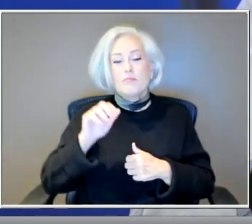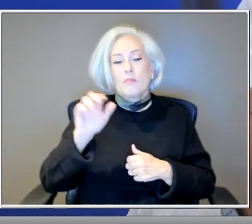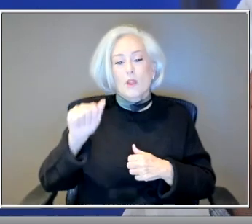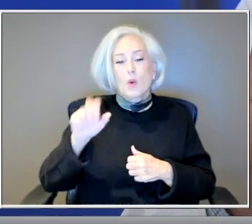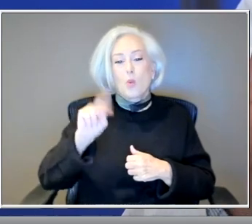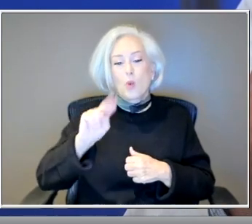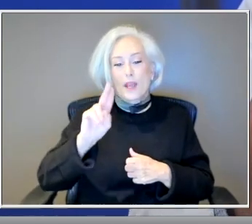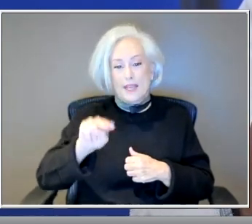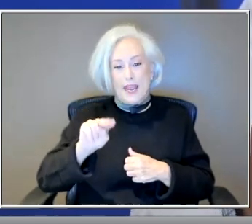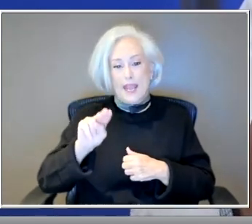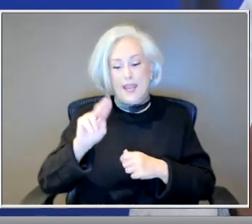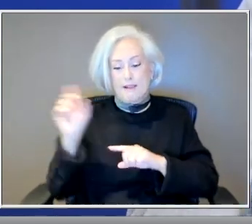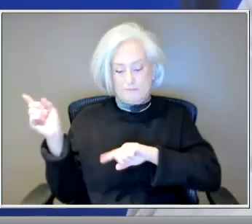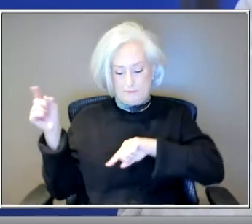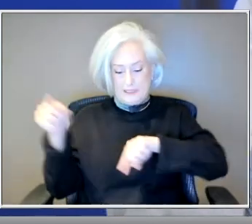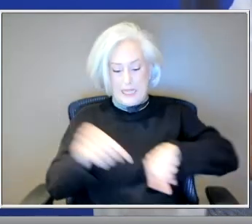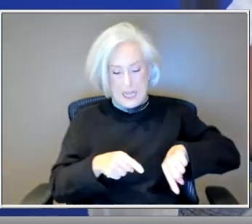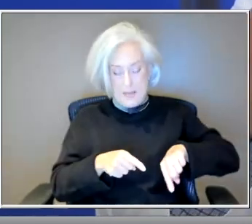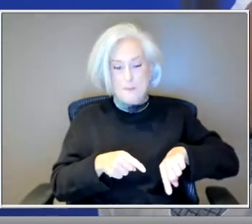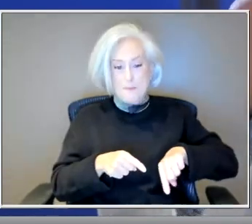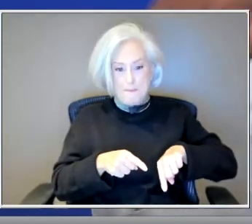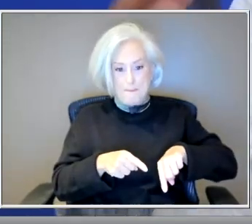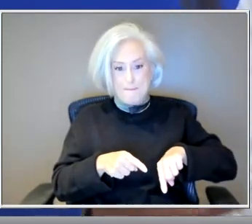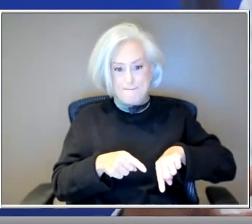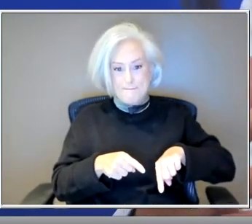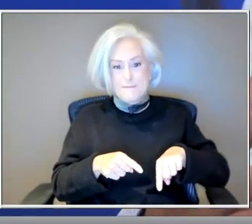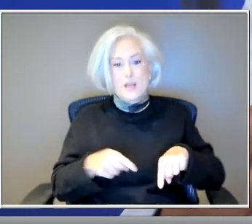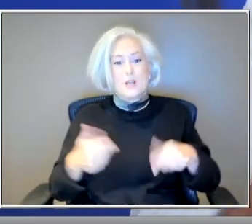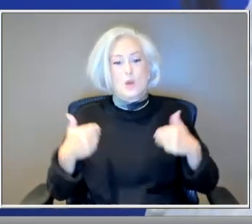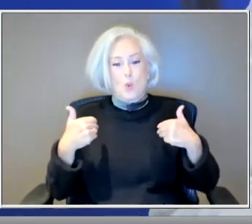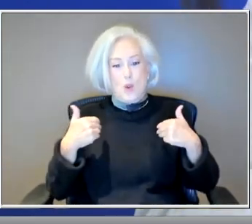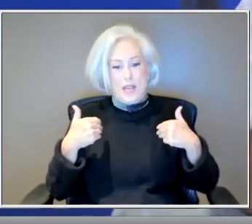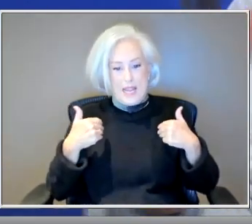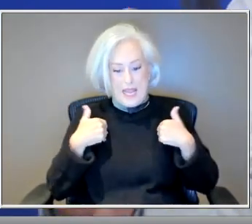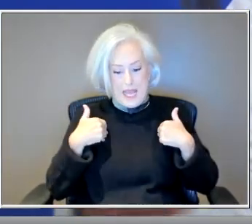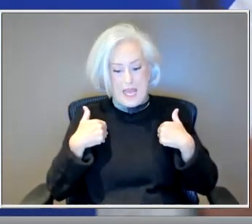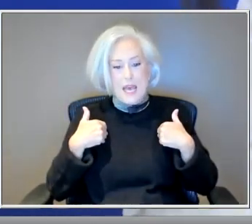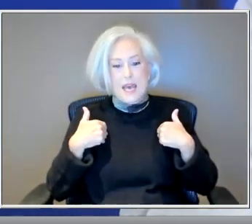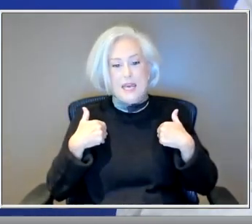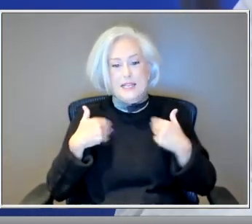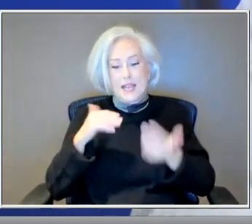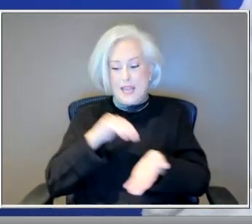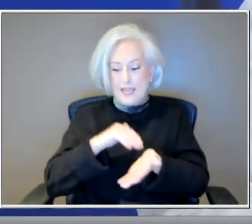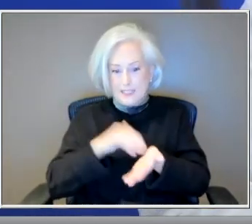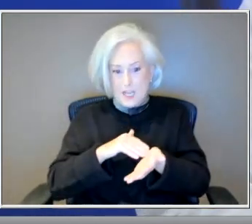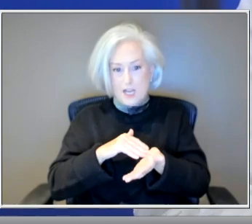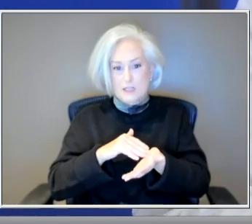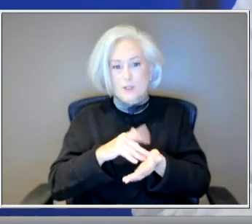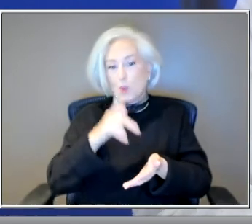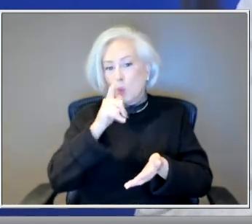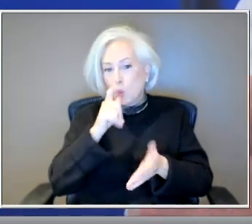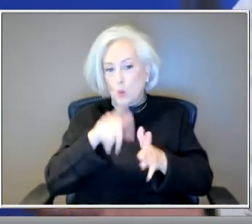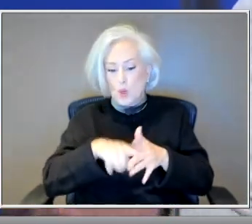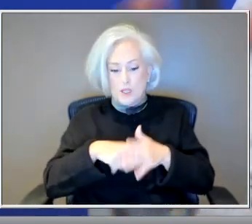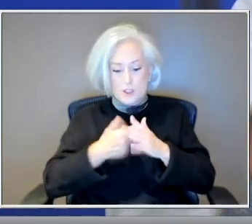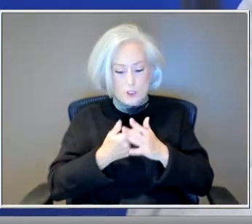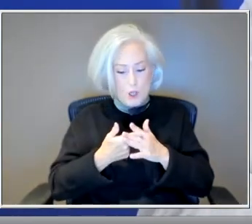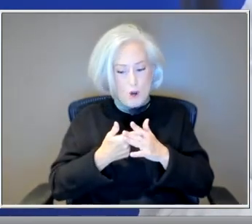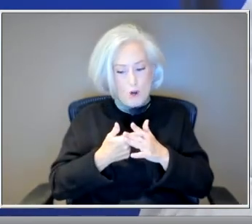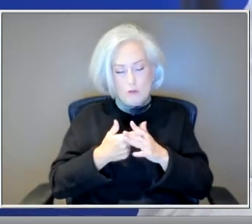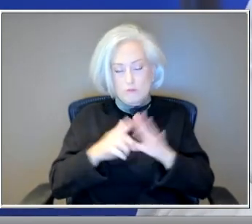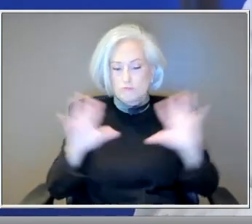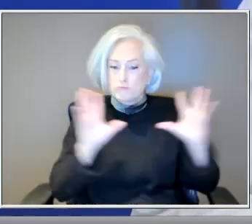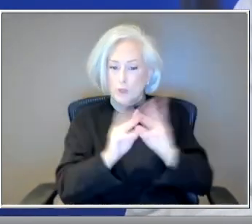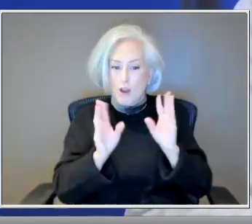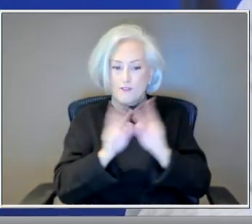had gotten, there's a doc who had just started these conferences around the city and was, or gotten us